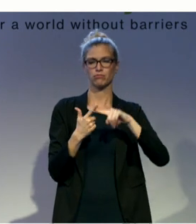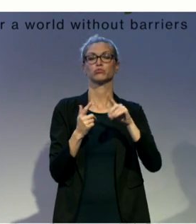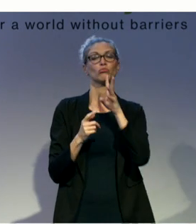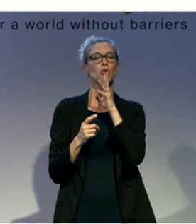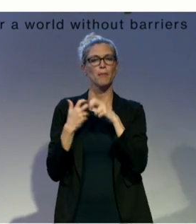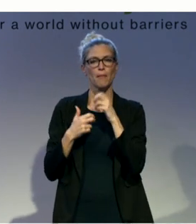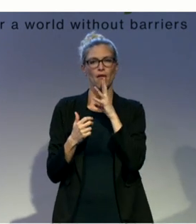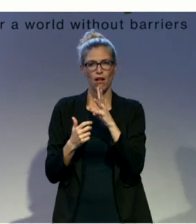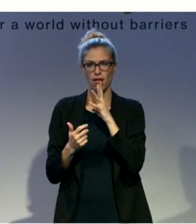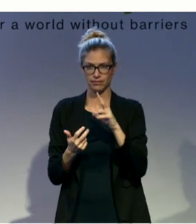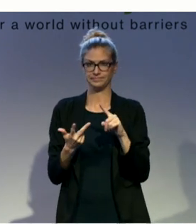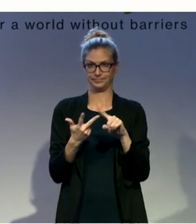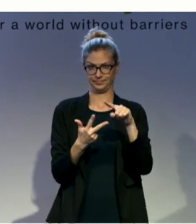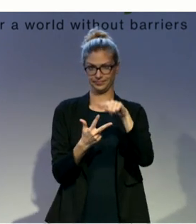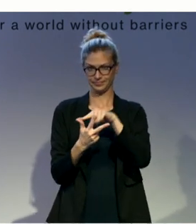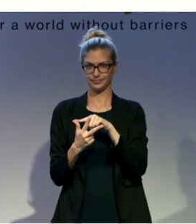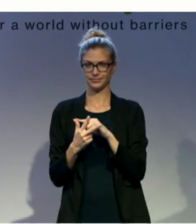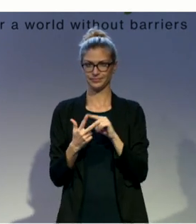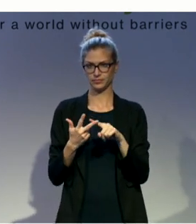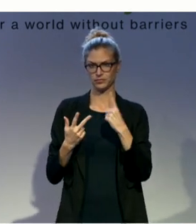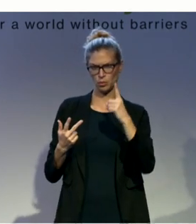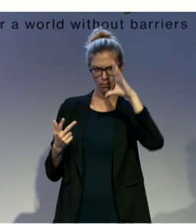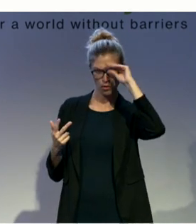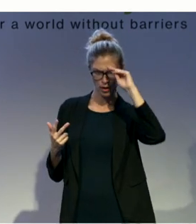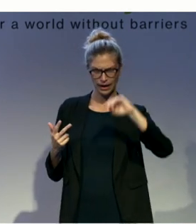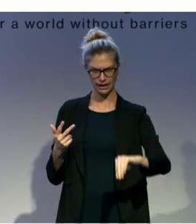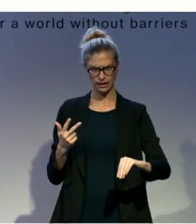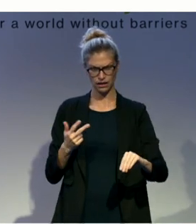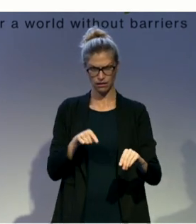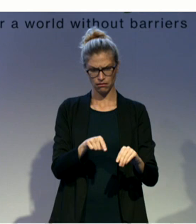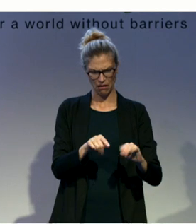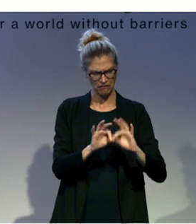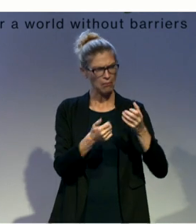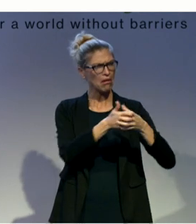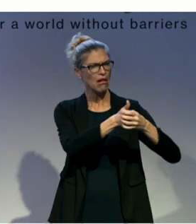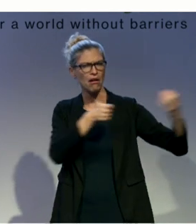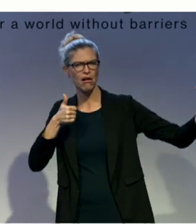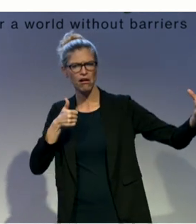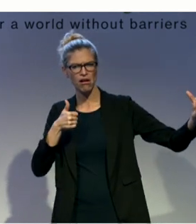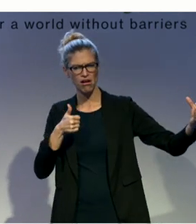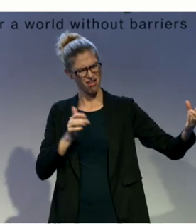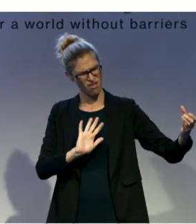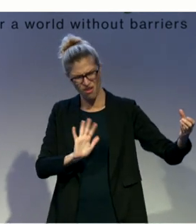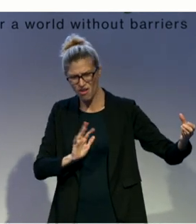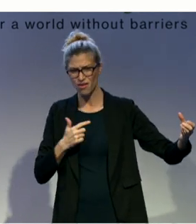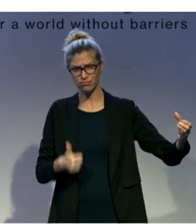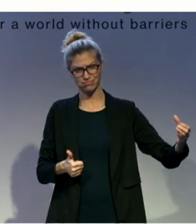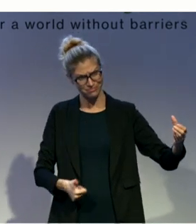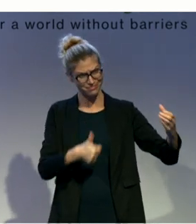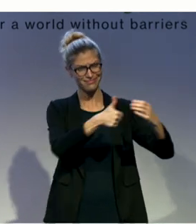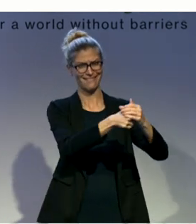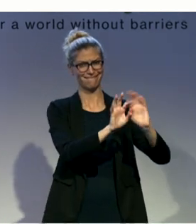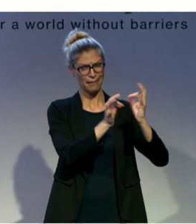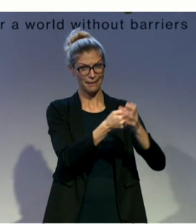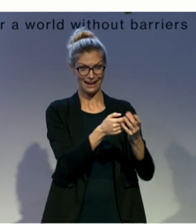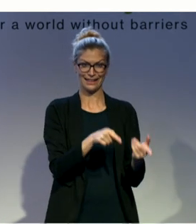being separated from his family. Now, the boy is finishing elementary school and still living with his parents. Not only that,